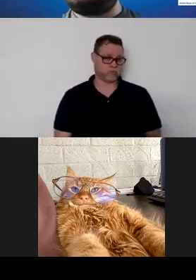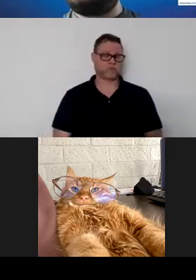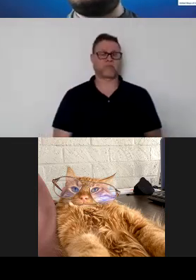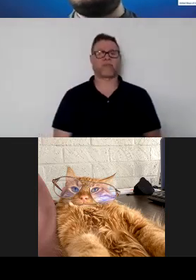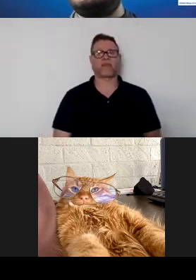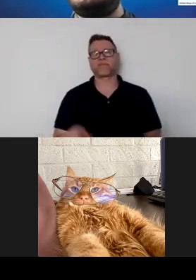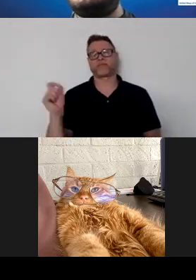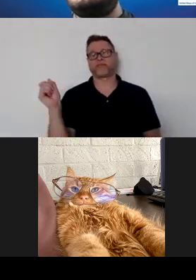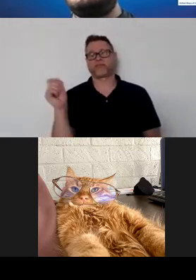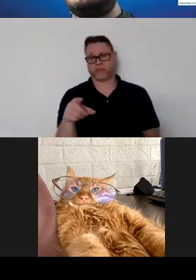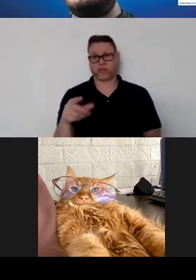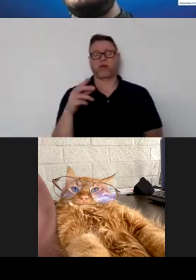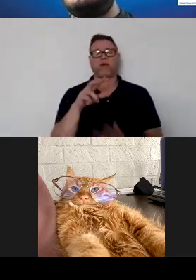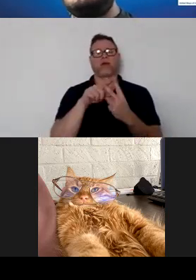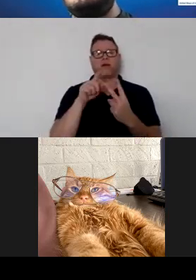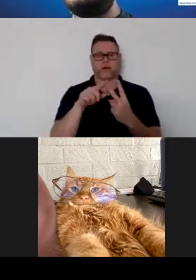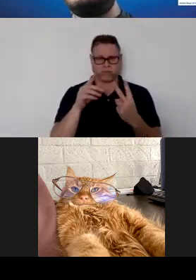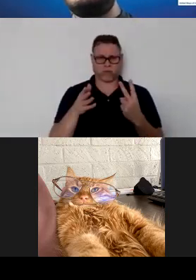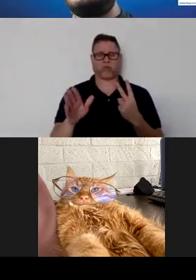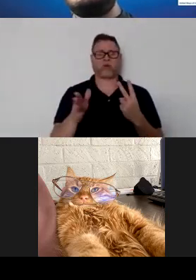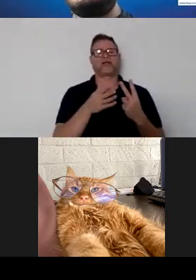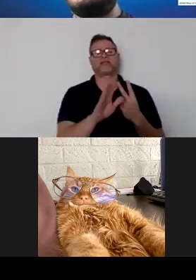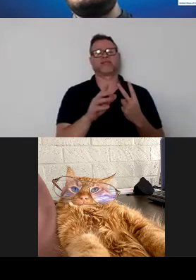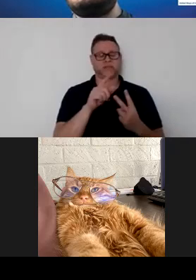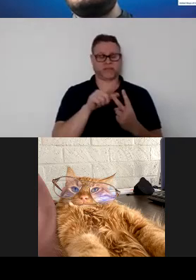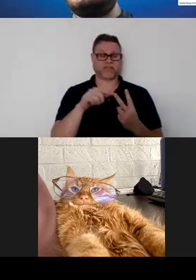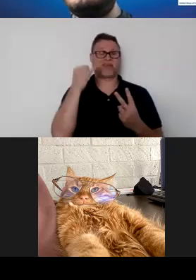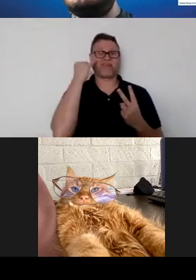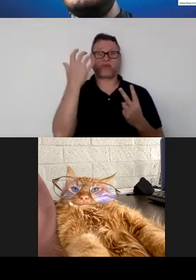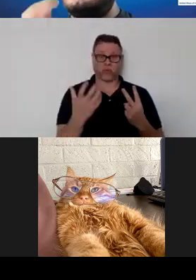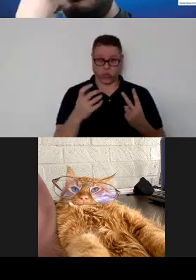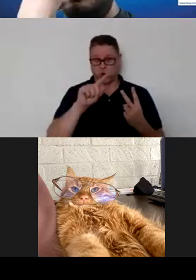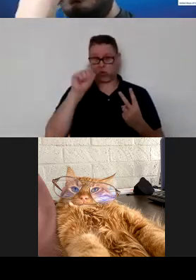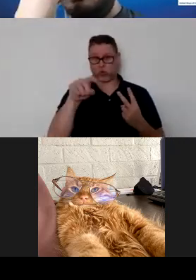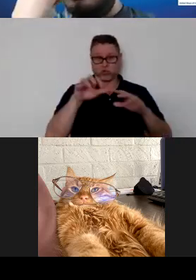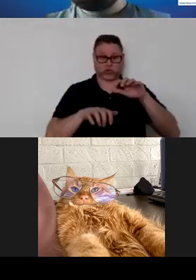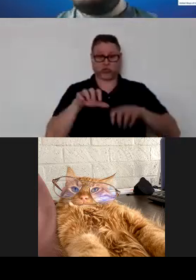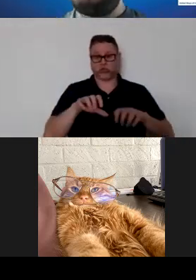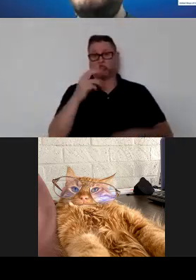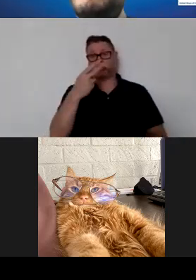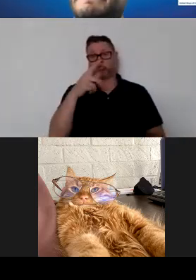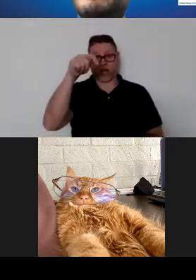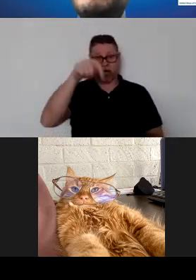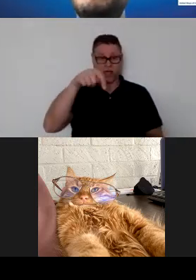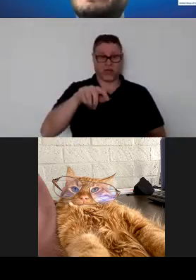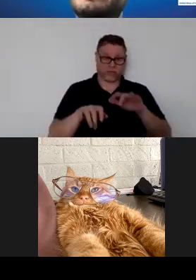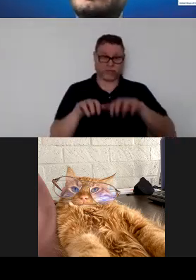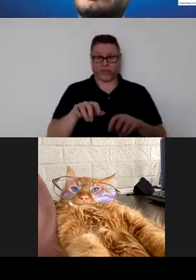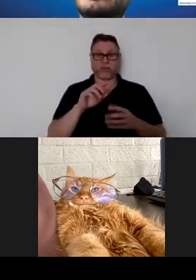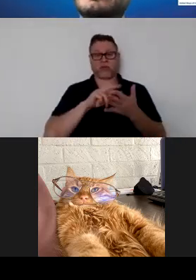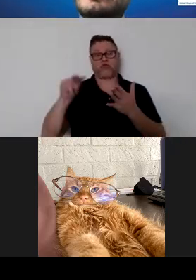So there's a couple ways we can do this. And one is, if you wanted to put your question in the chat, I can read it for Jose and he